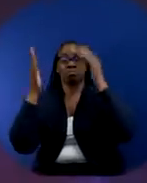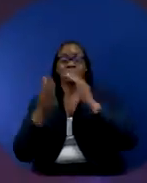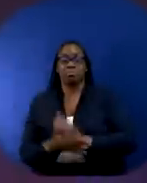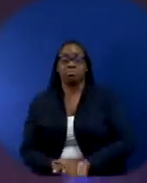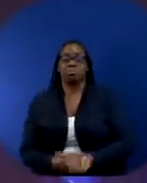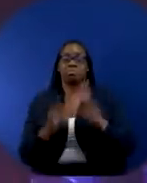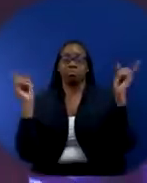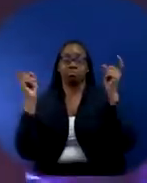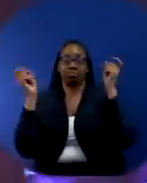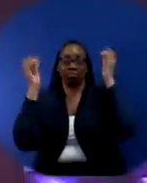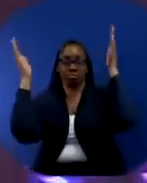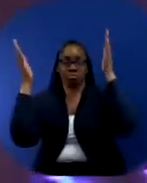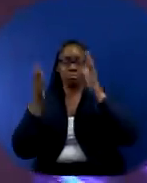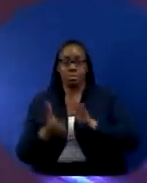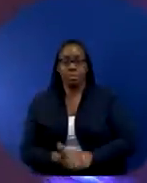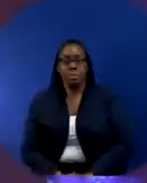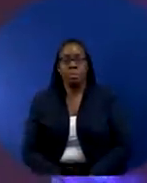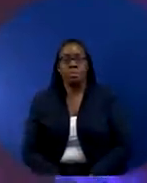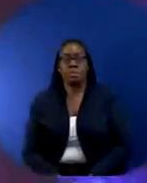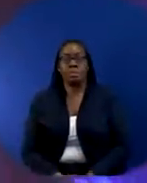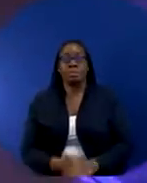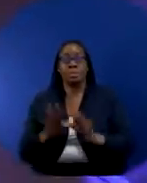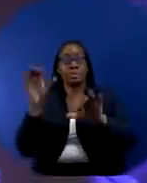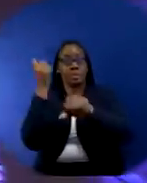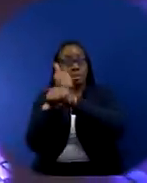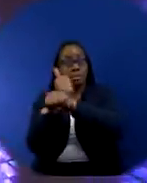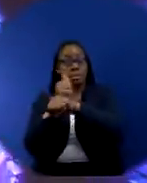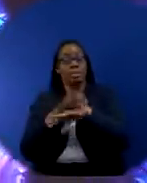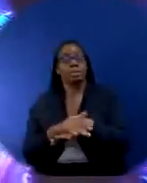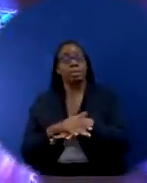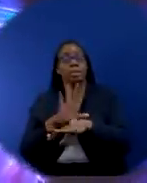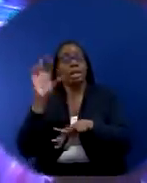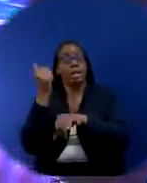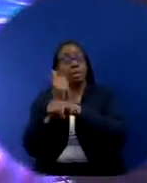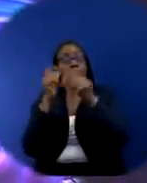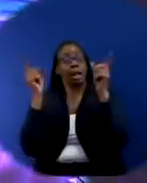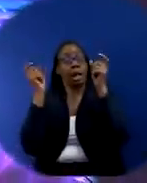Hallelujah. Hallelujah. Amen.